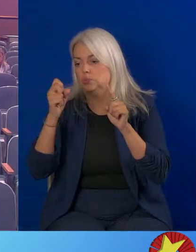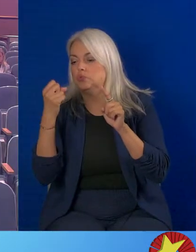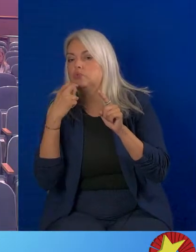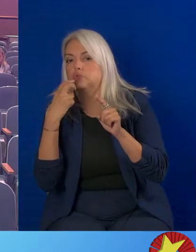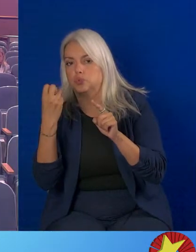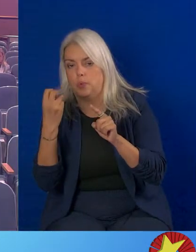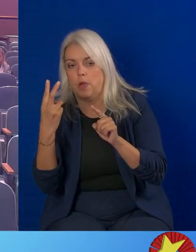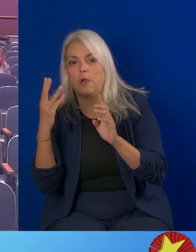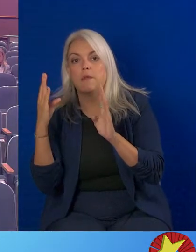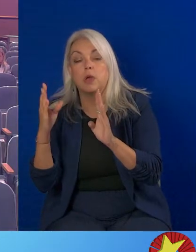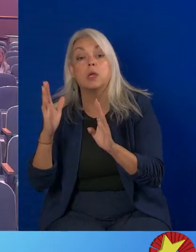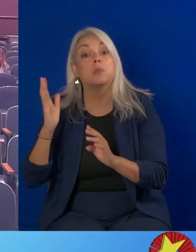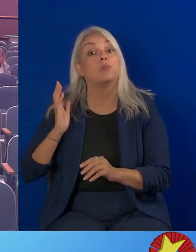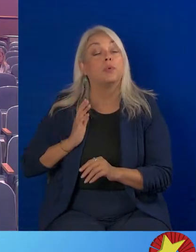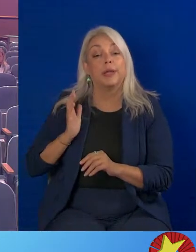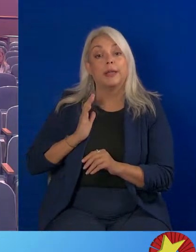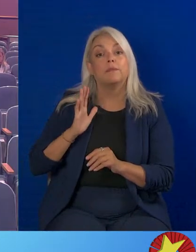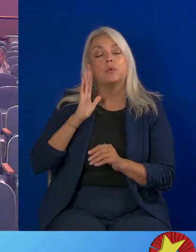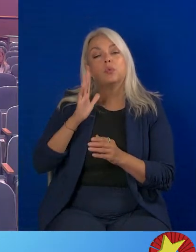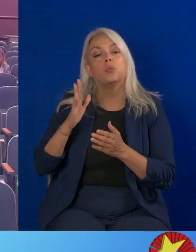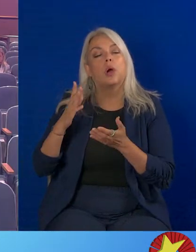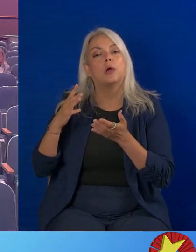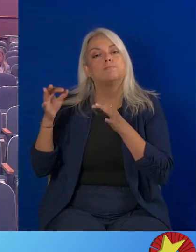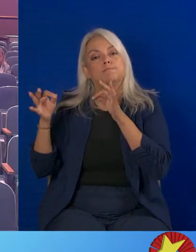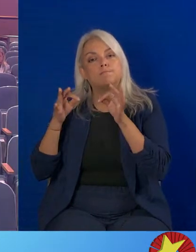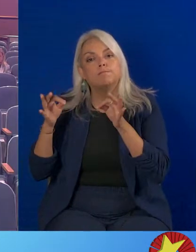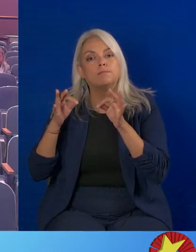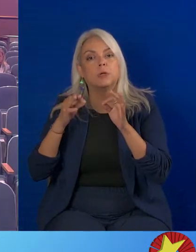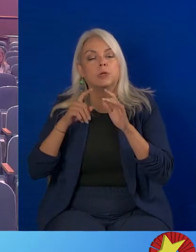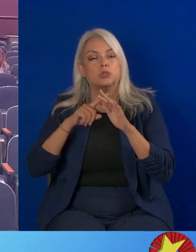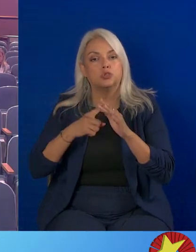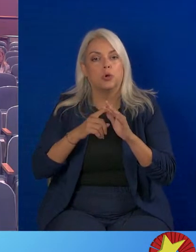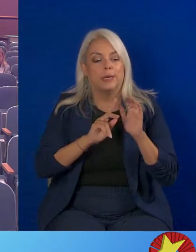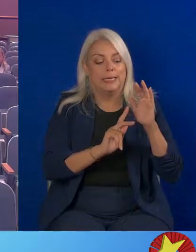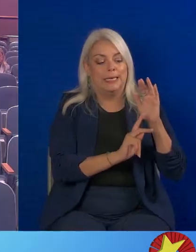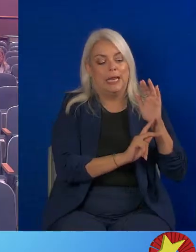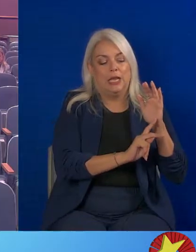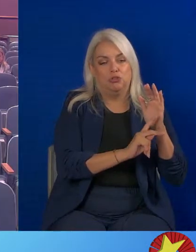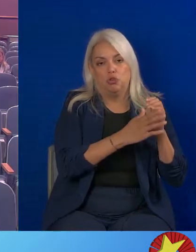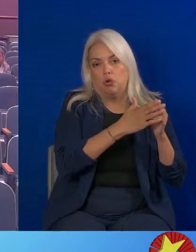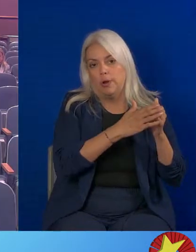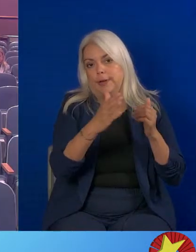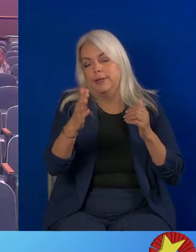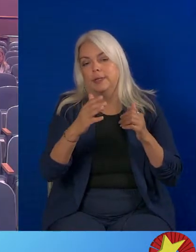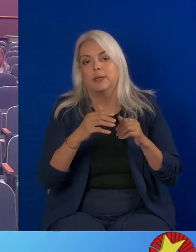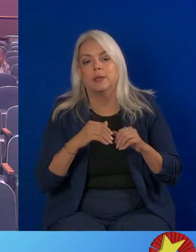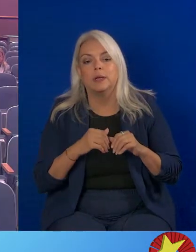previously it was providing instruction from kindergarten on, and